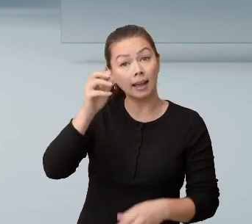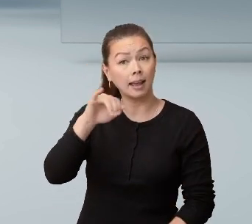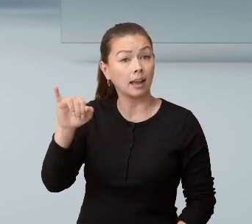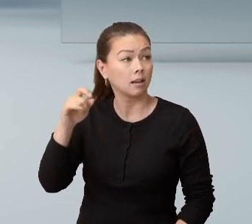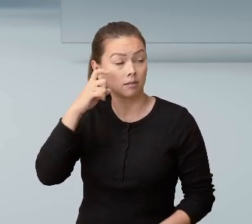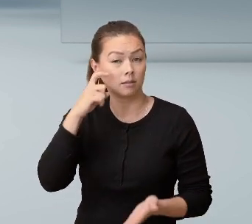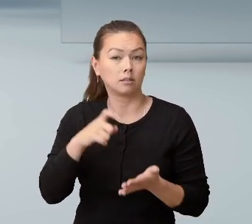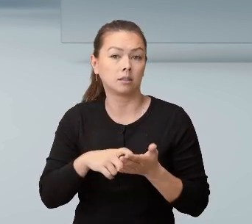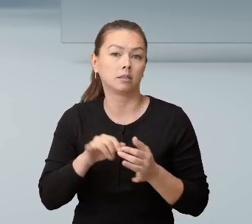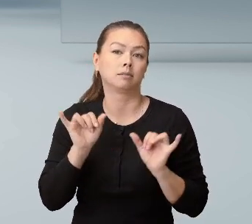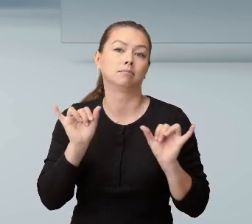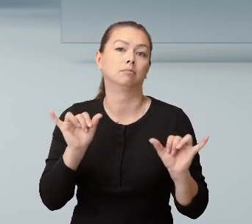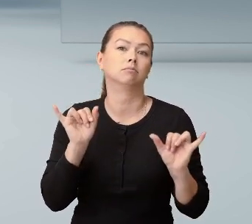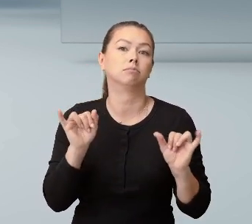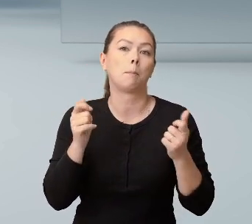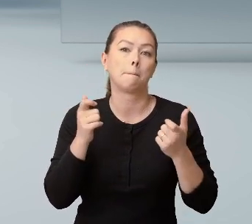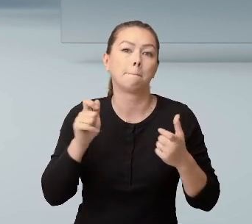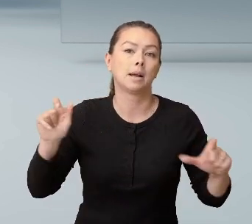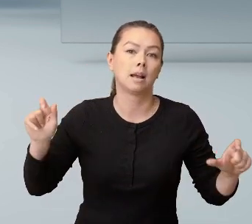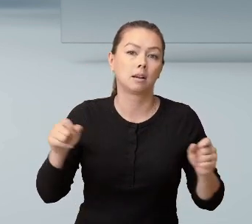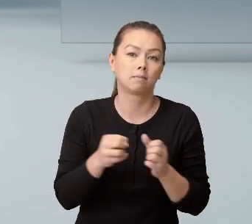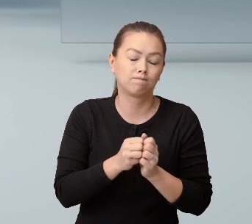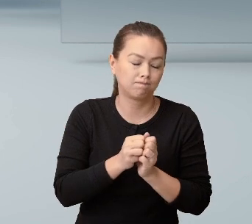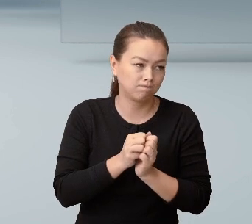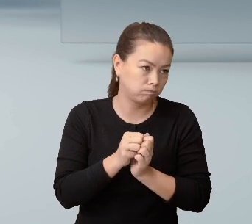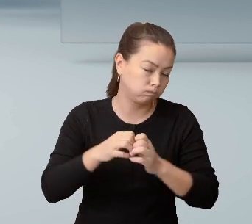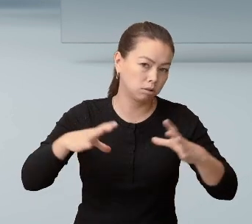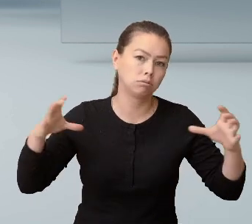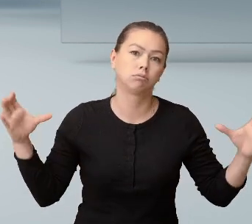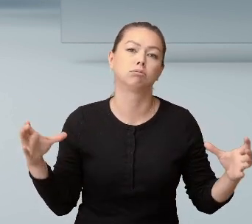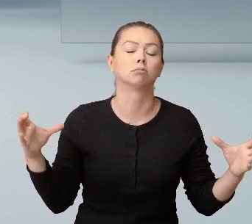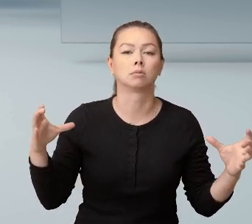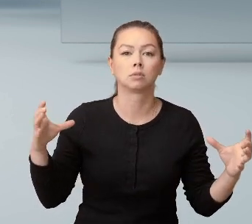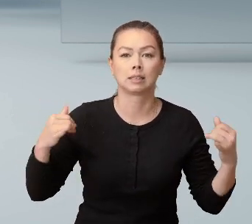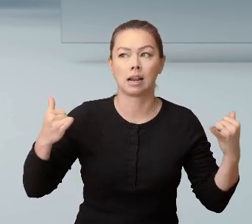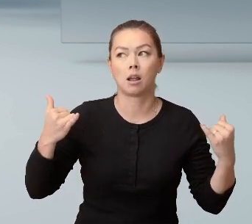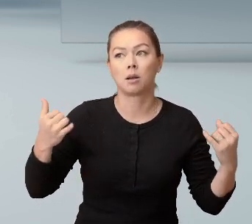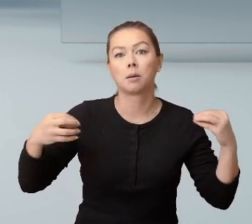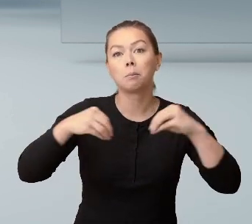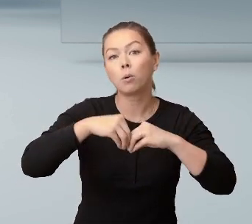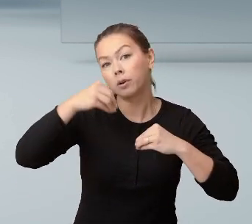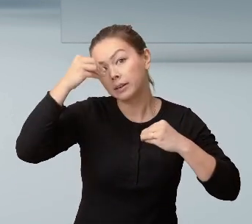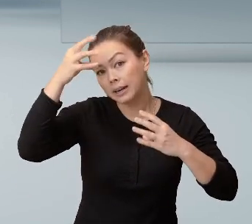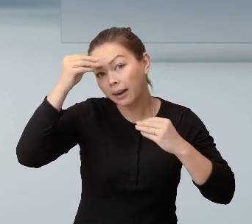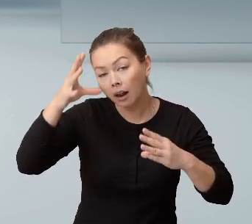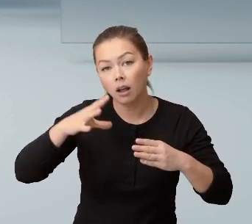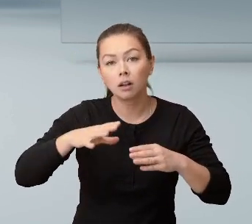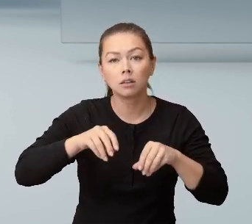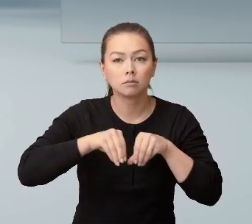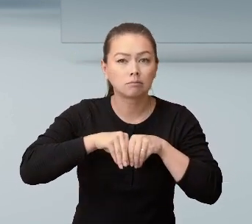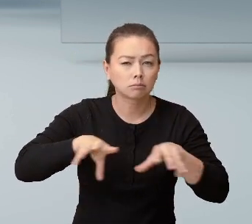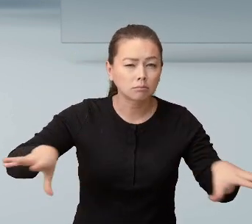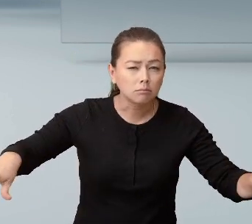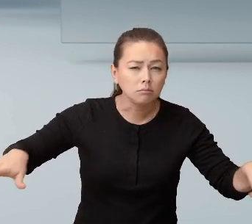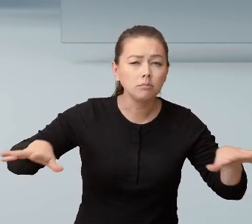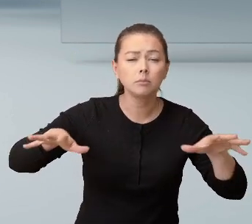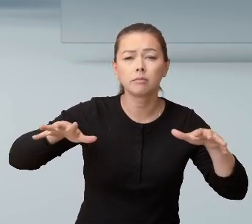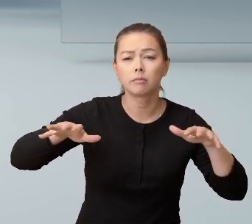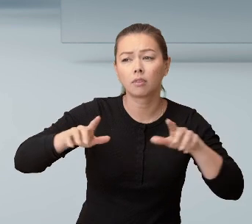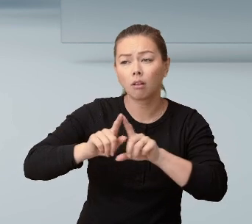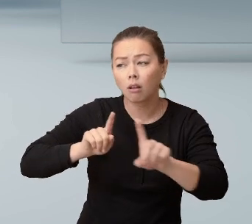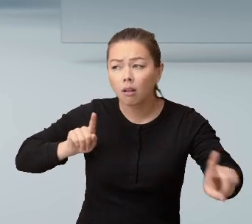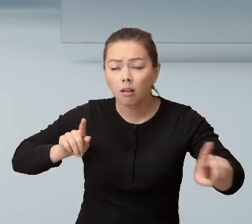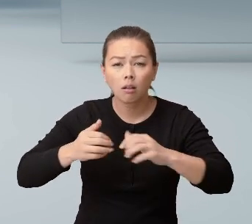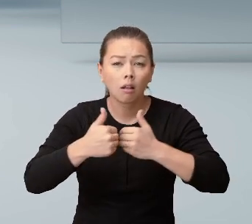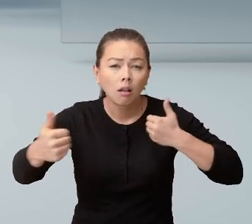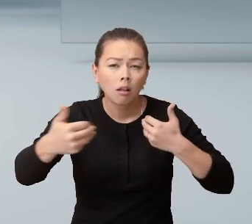are understanding that there's a big explosion within the realm of our data, the sprawl of data, and the rapidness to